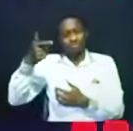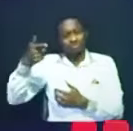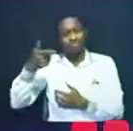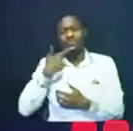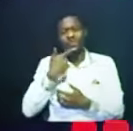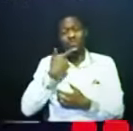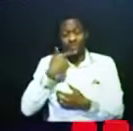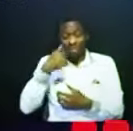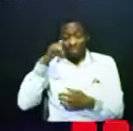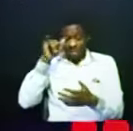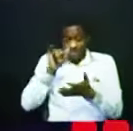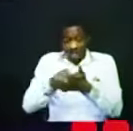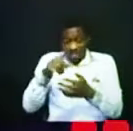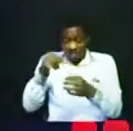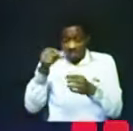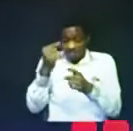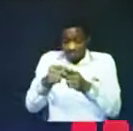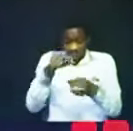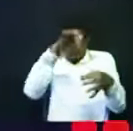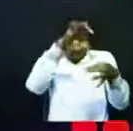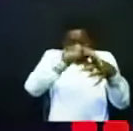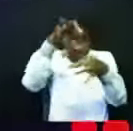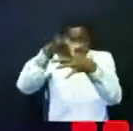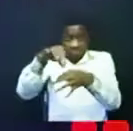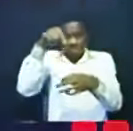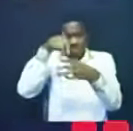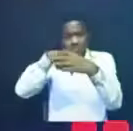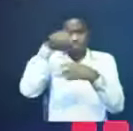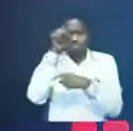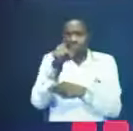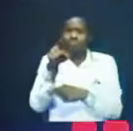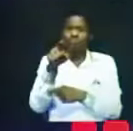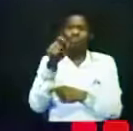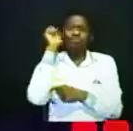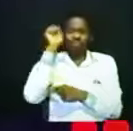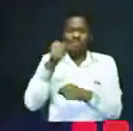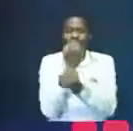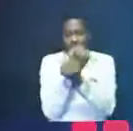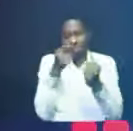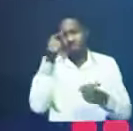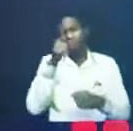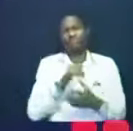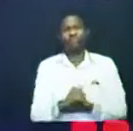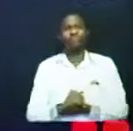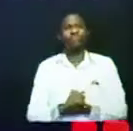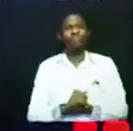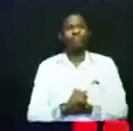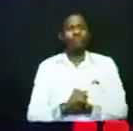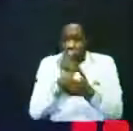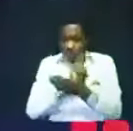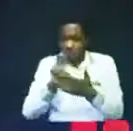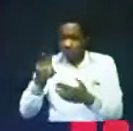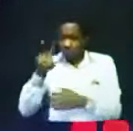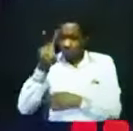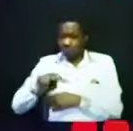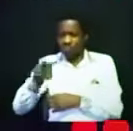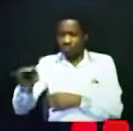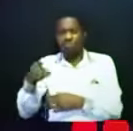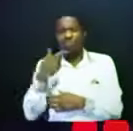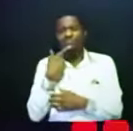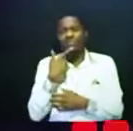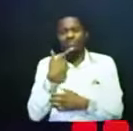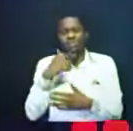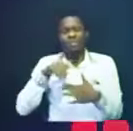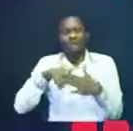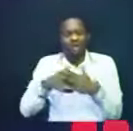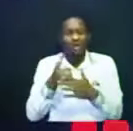no sa asem a waten wo mumu no e ye nkwa e betumi age. Now from verse 22 he tells us how we'll be able to make